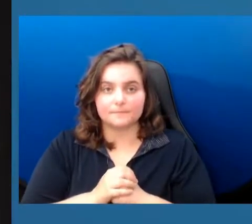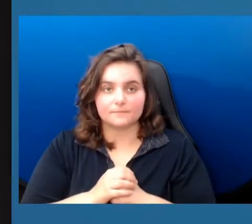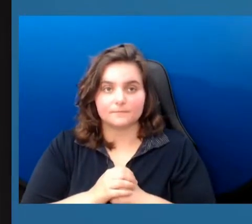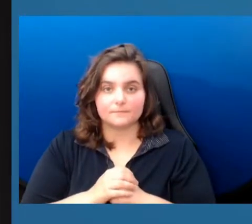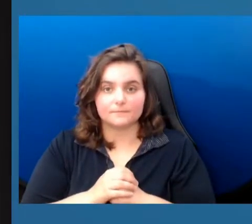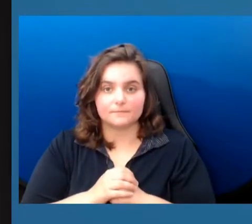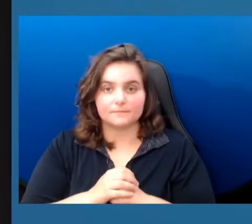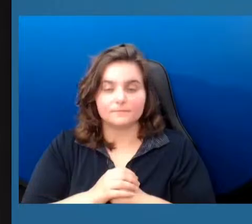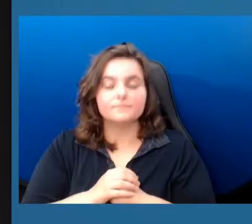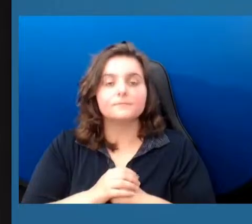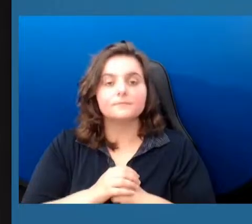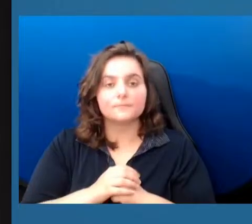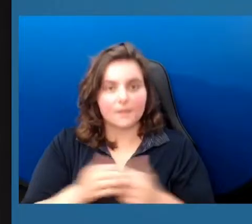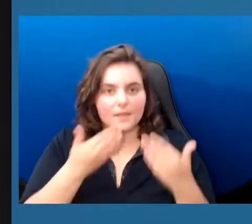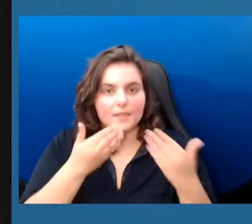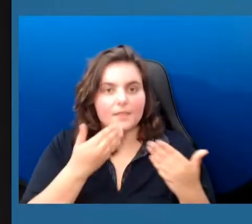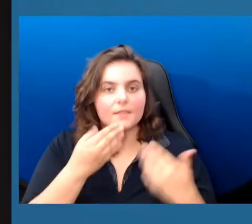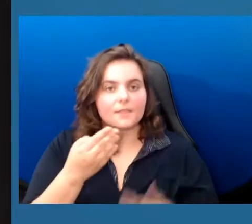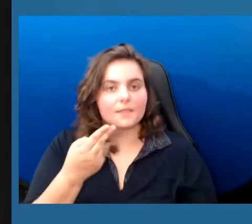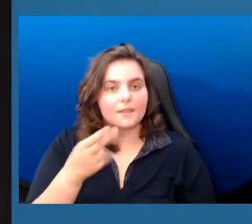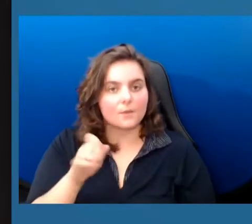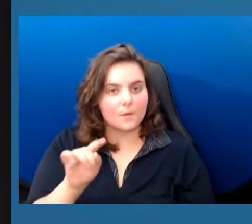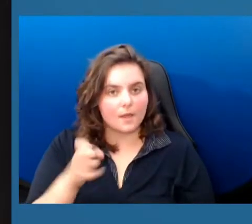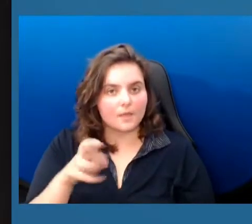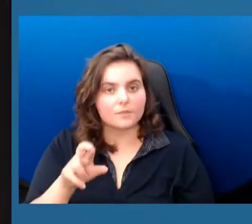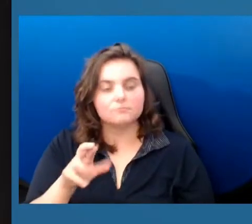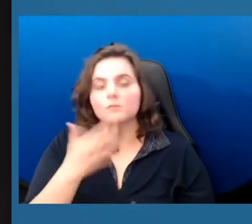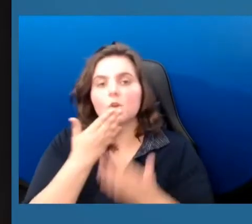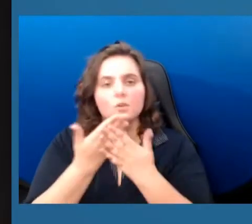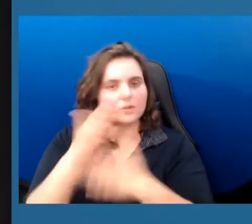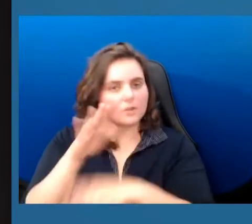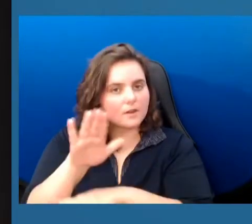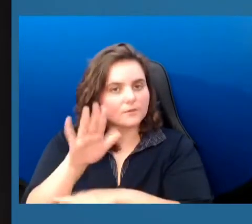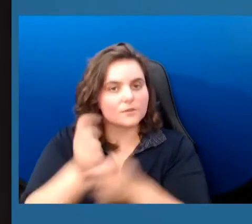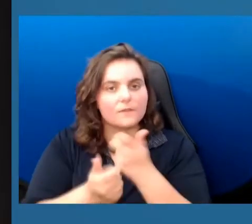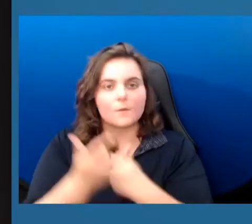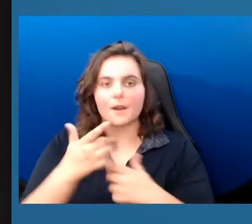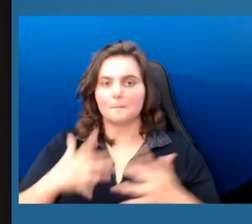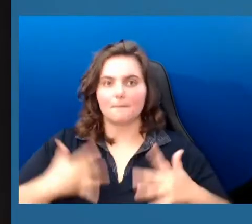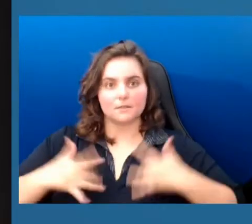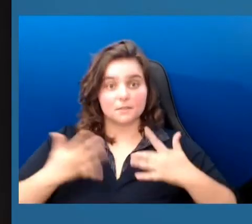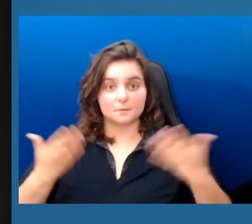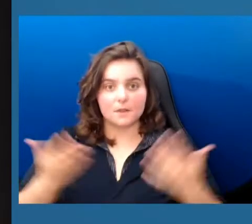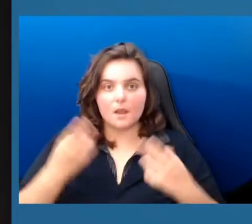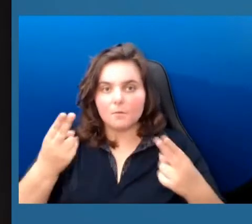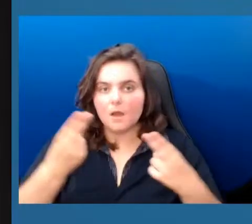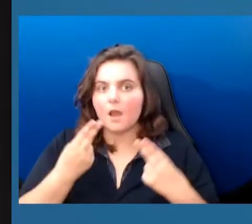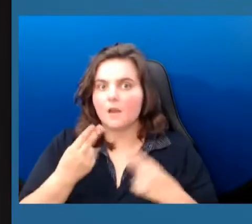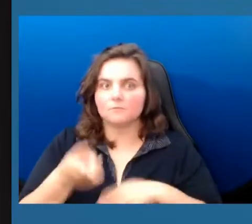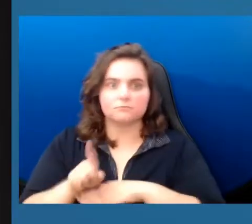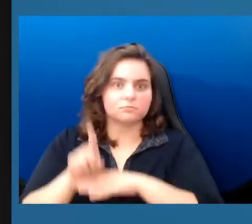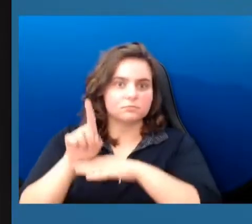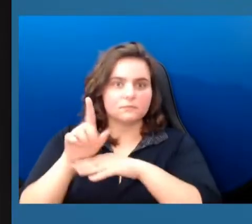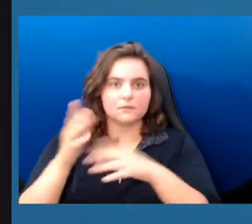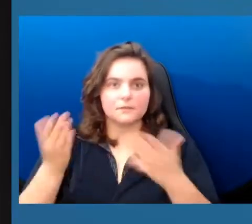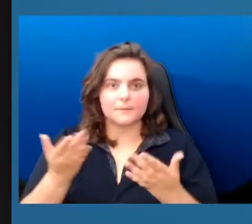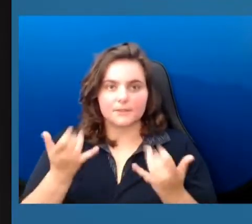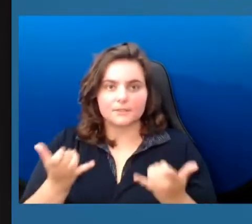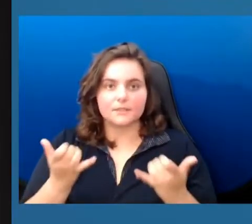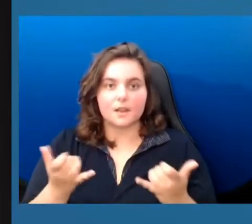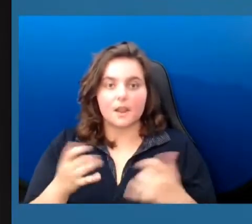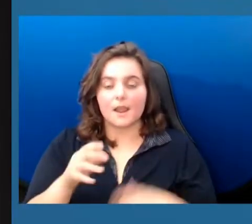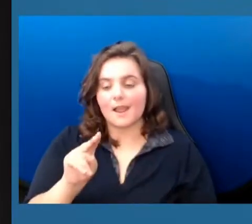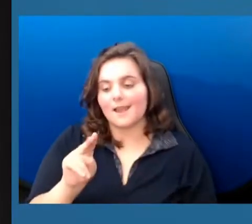Thank you, Heather, and good afternoon, everybody. It's so great to be here. It's really an honor and a privilege. NFIB proudly